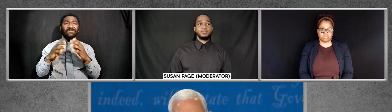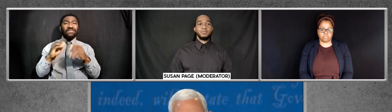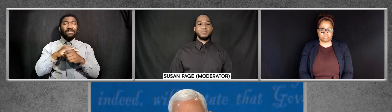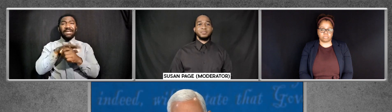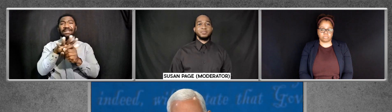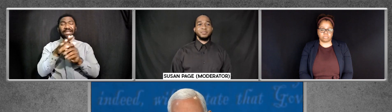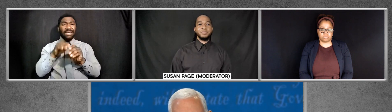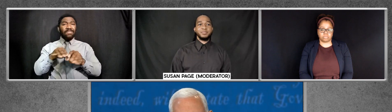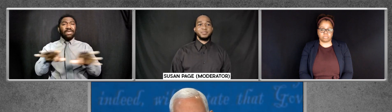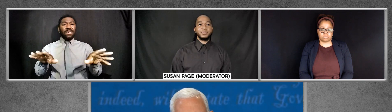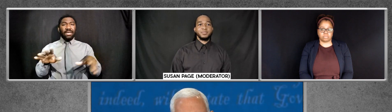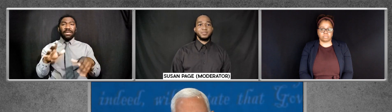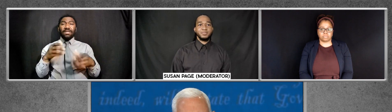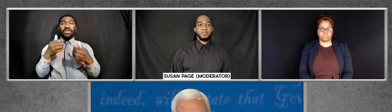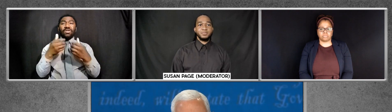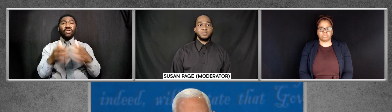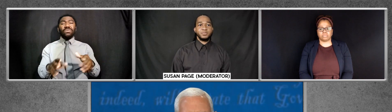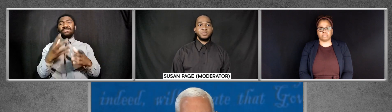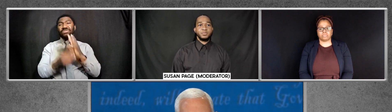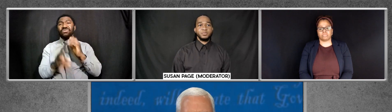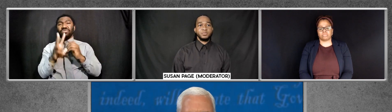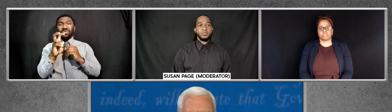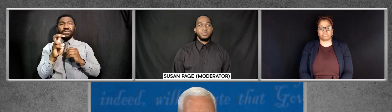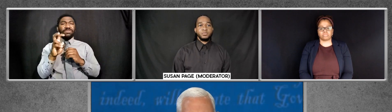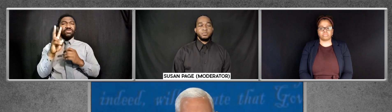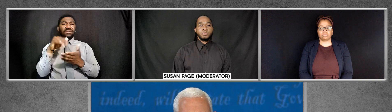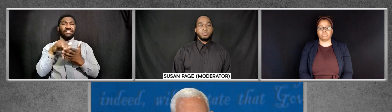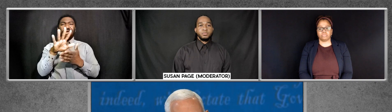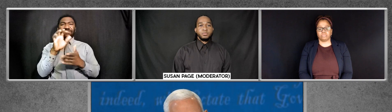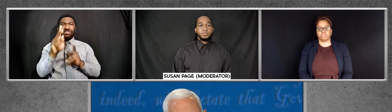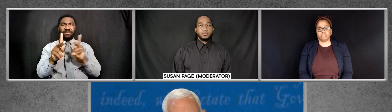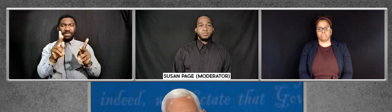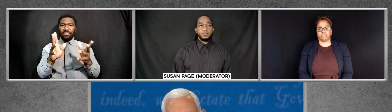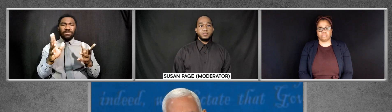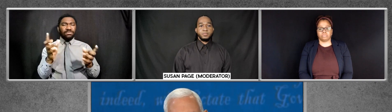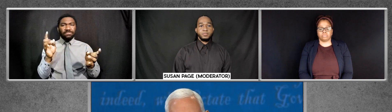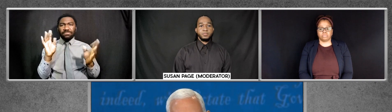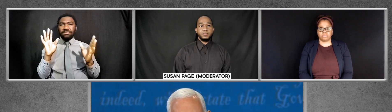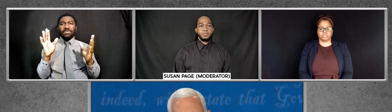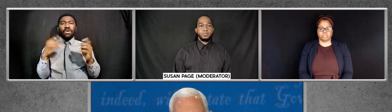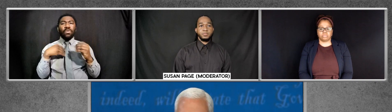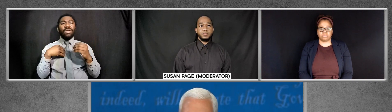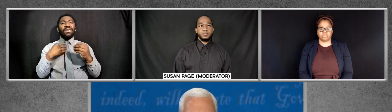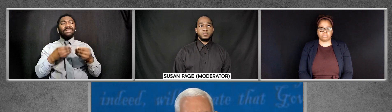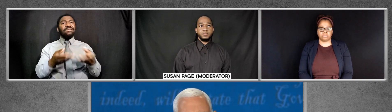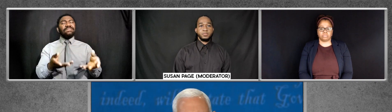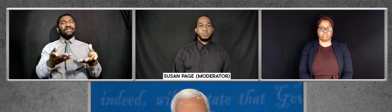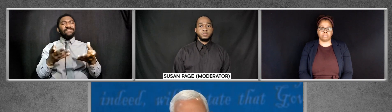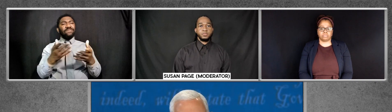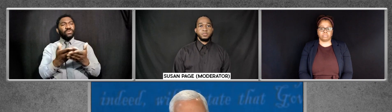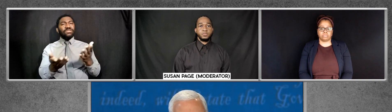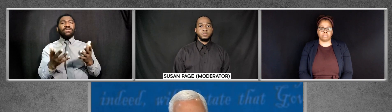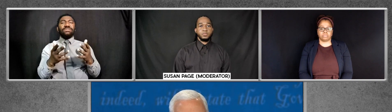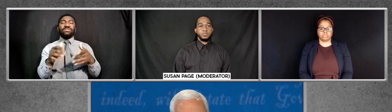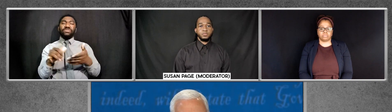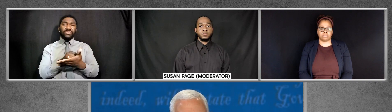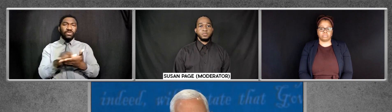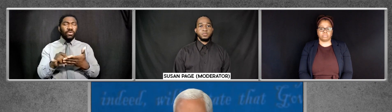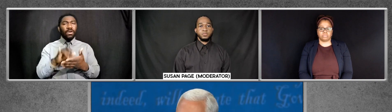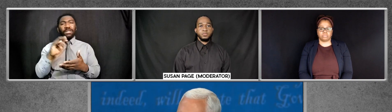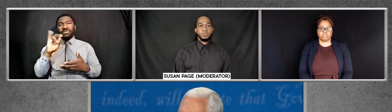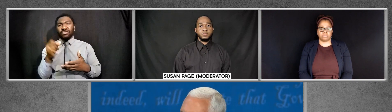surged resources to New Jersey and New York and New Orleans and Detroit. We told the American people what needed to be done, and the American people made the